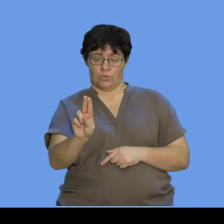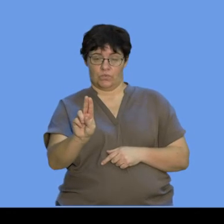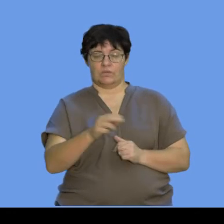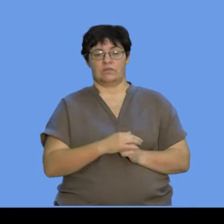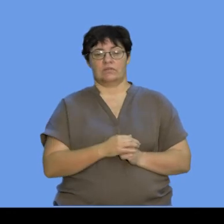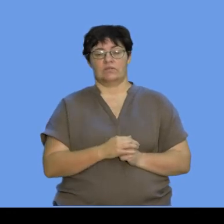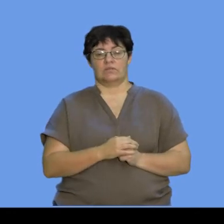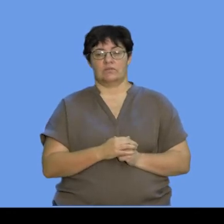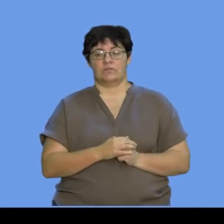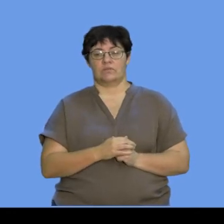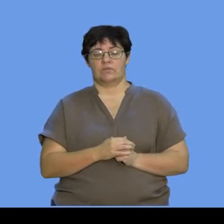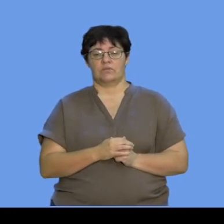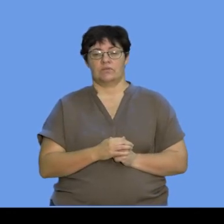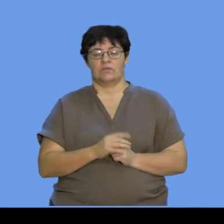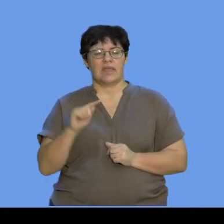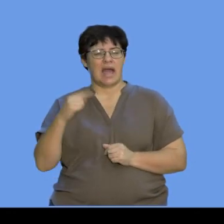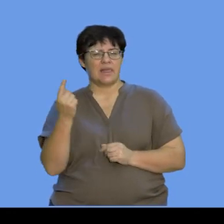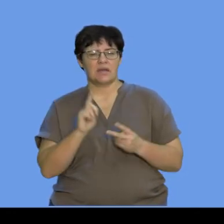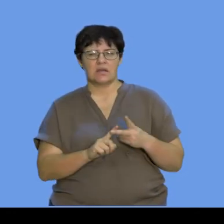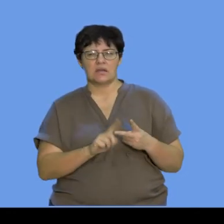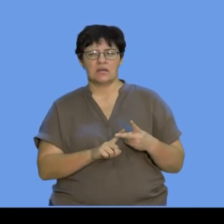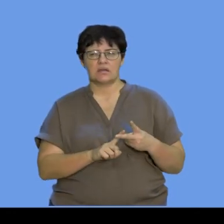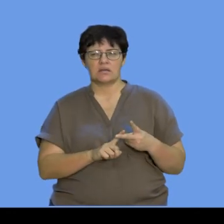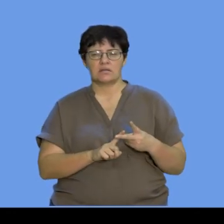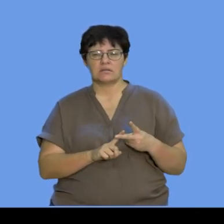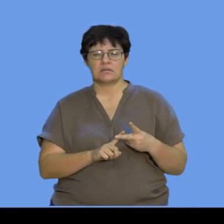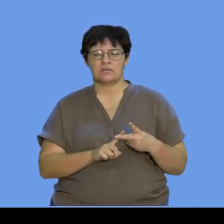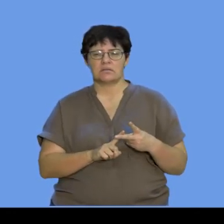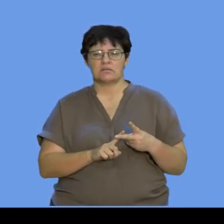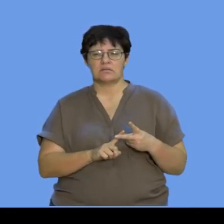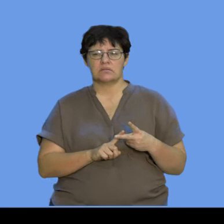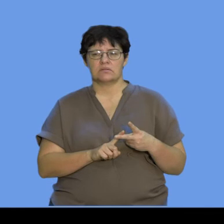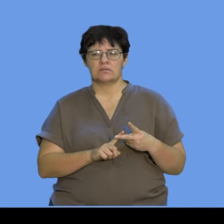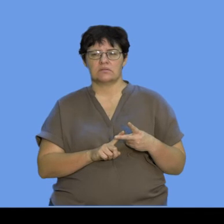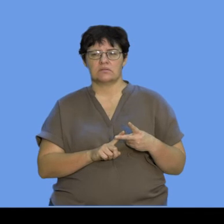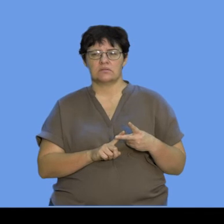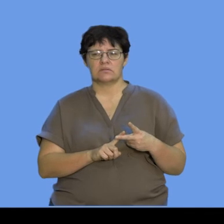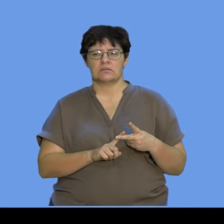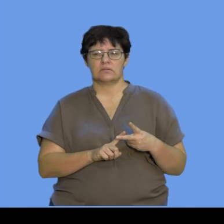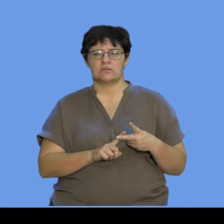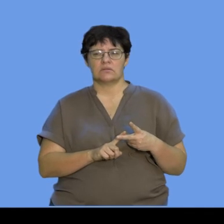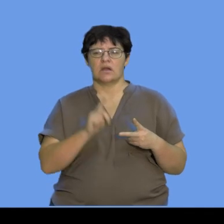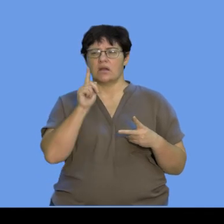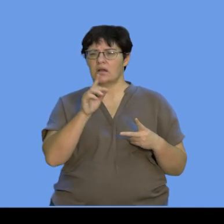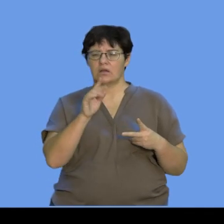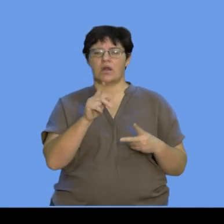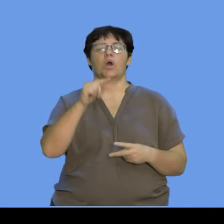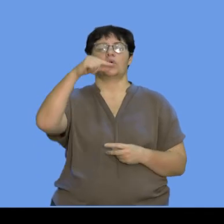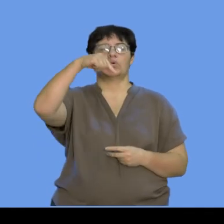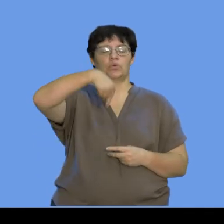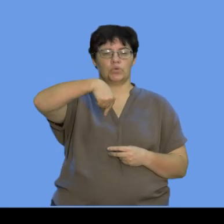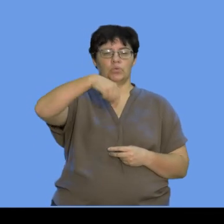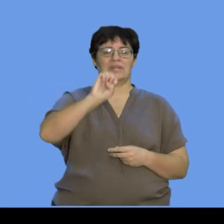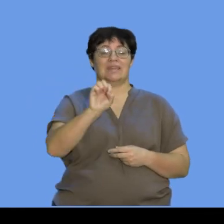VNU and the other one, the angle at V, so it's VNU